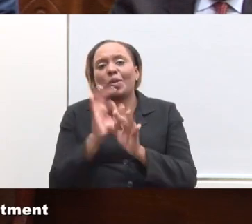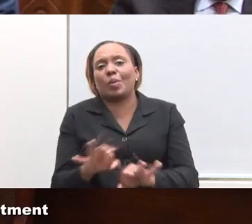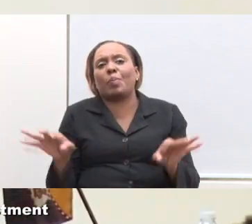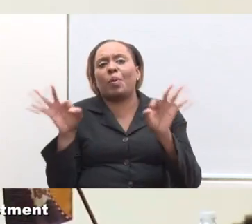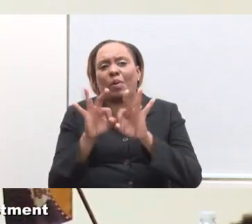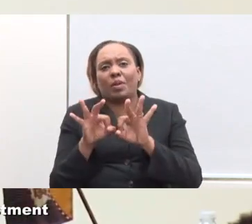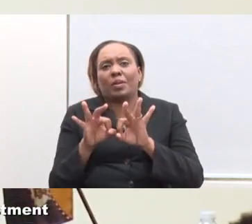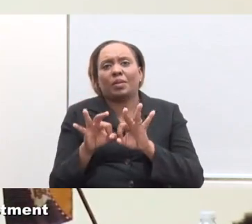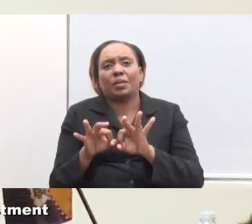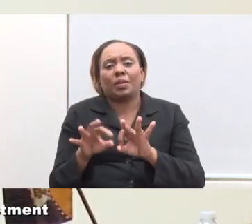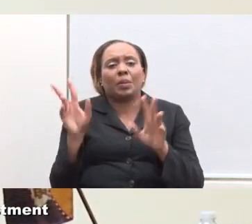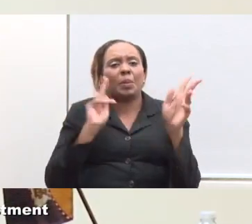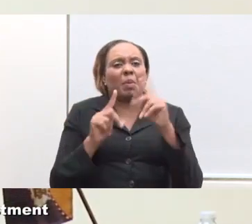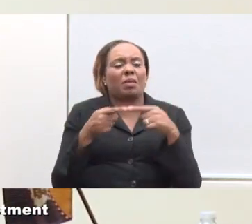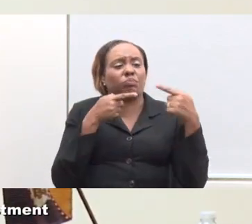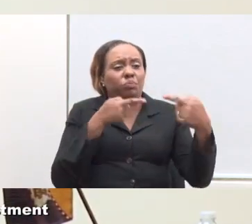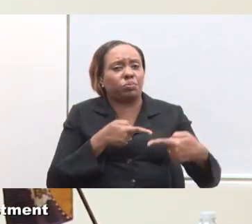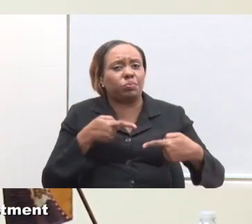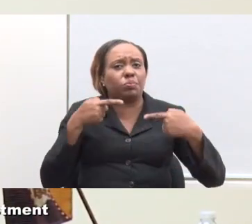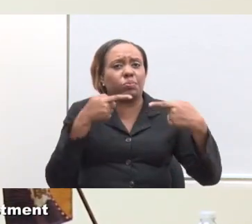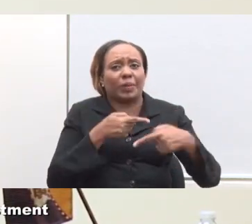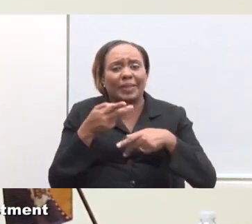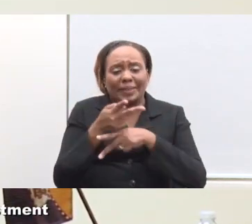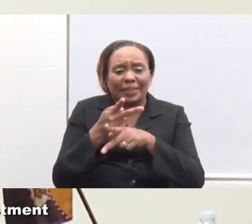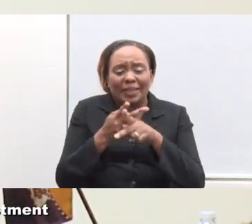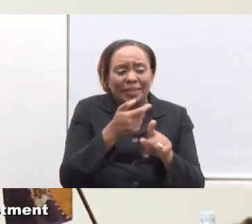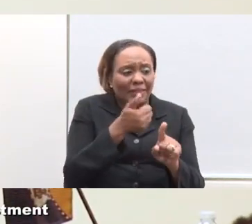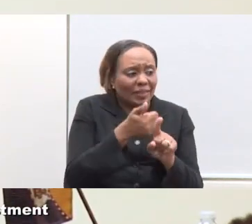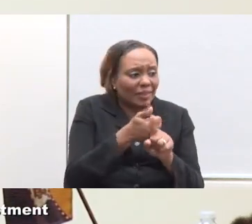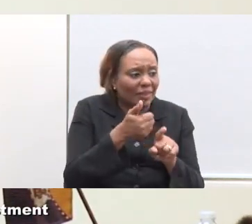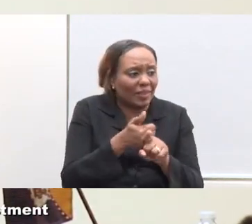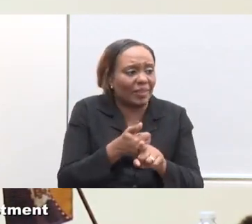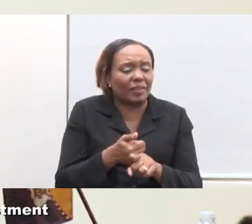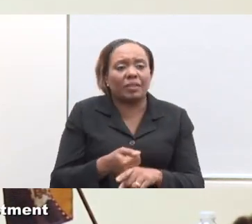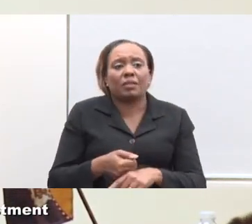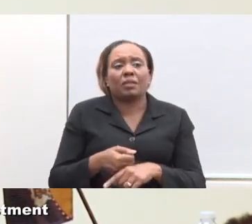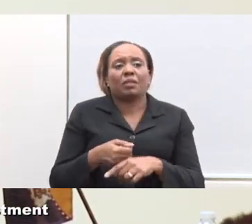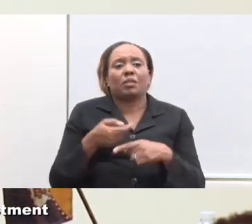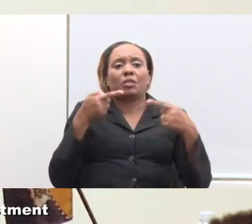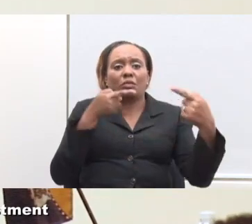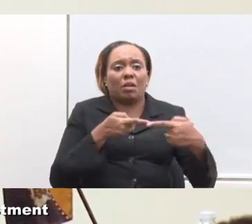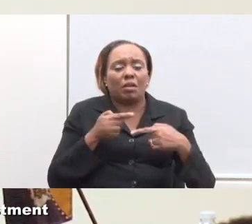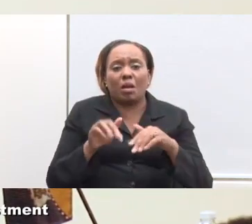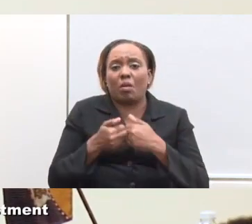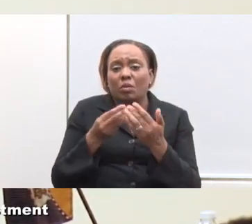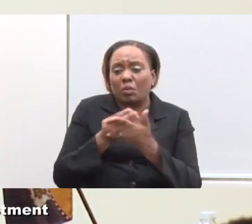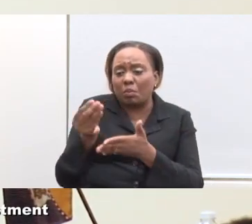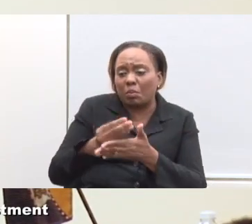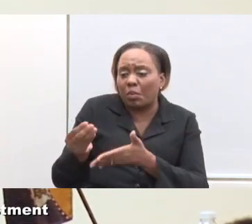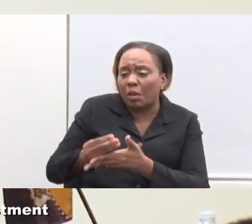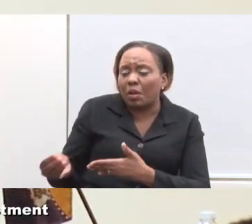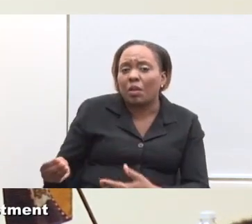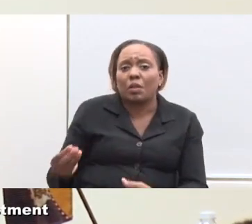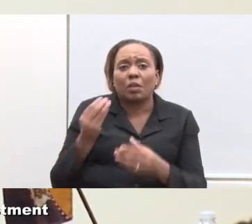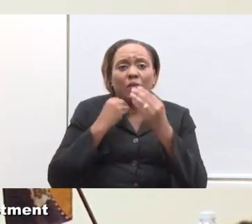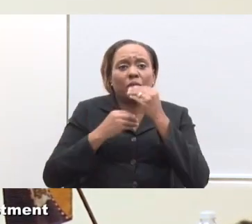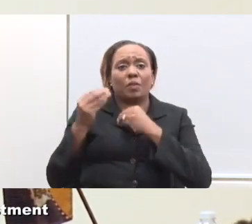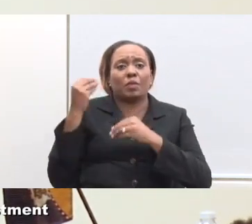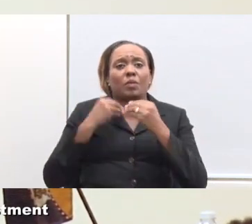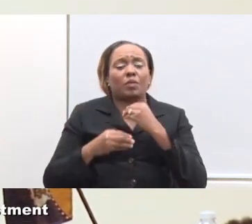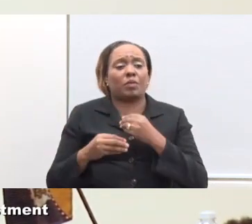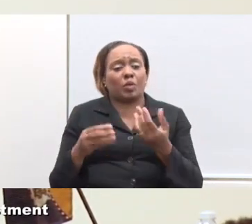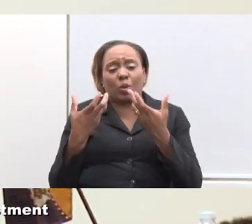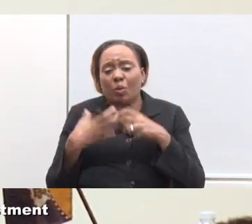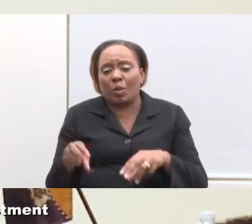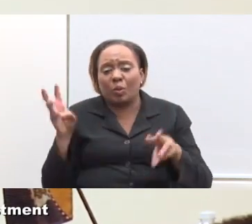because people now struggling to take care of themselves, struggling now to see how they can buy food, struggling to do everything else. You can't be worrying at